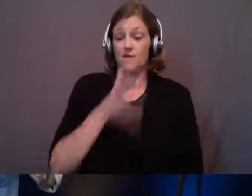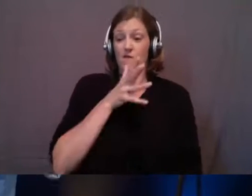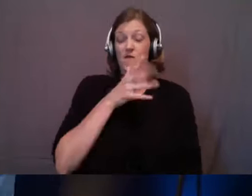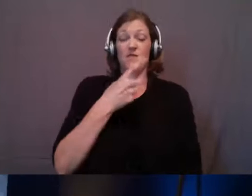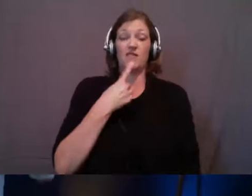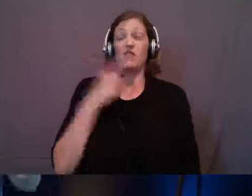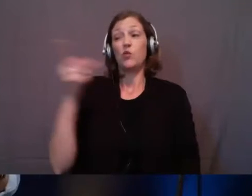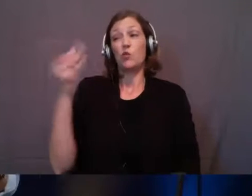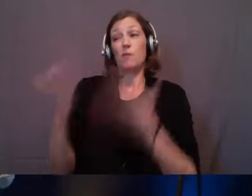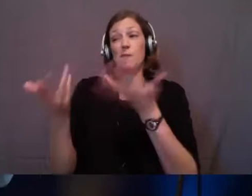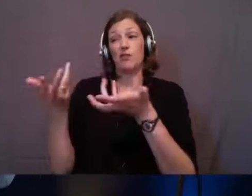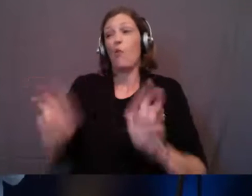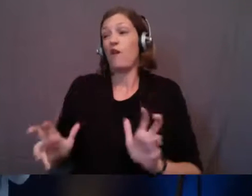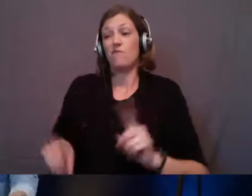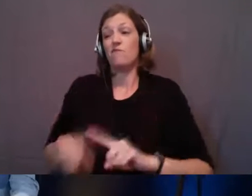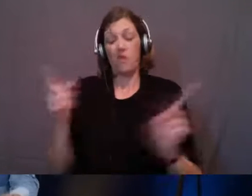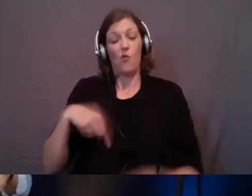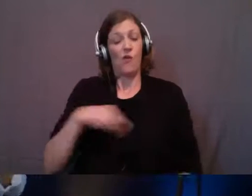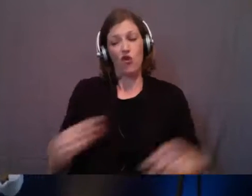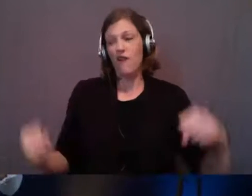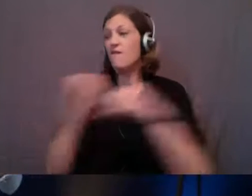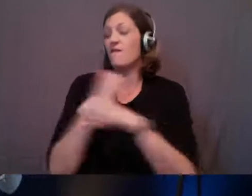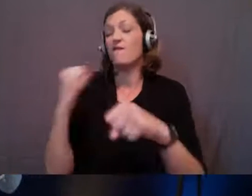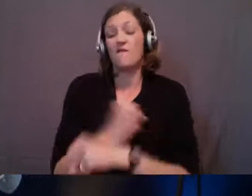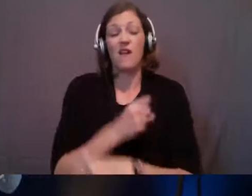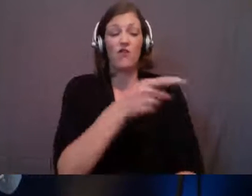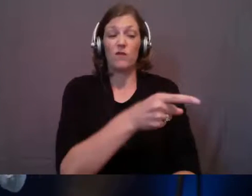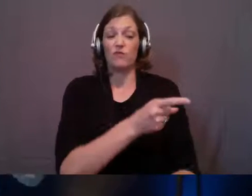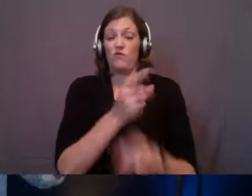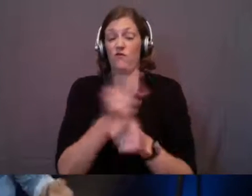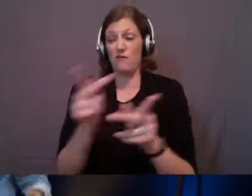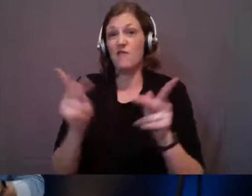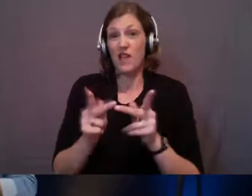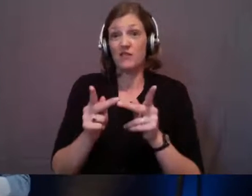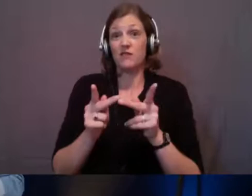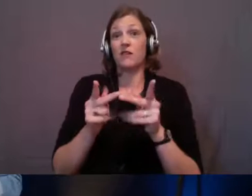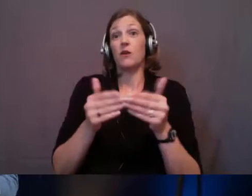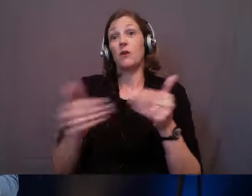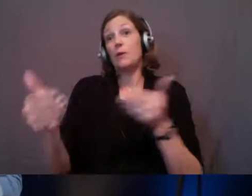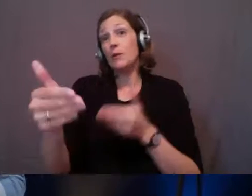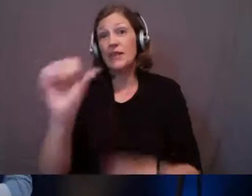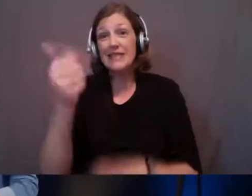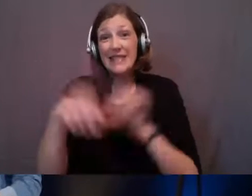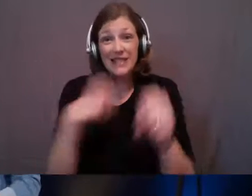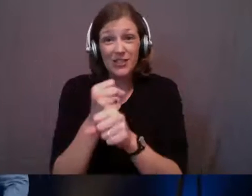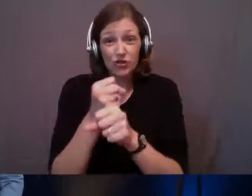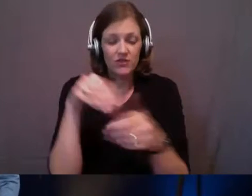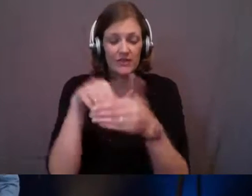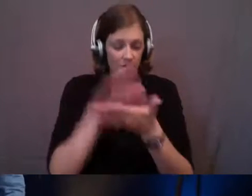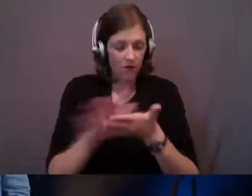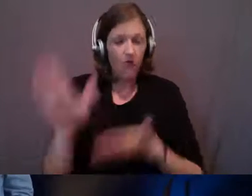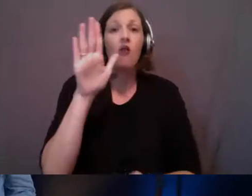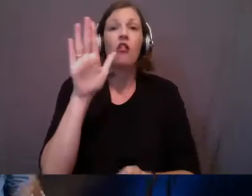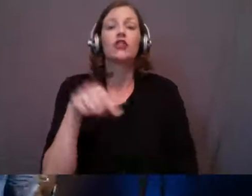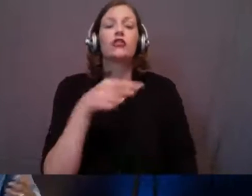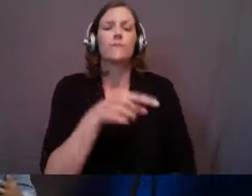want him, but we're going to fight for him to have his place. Fast forward 10 years and I'm in college. And